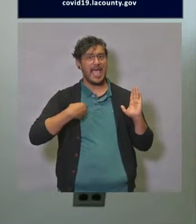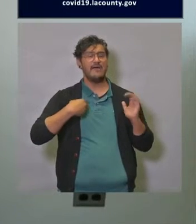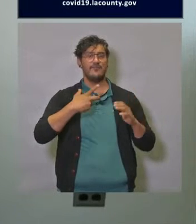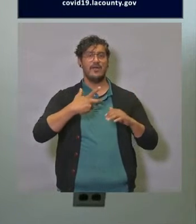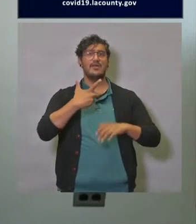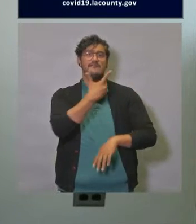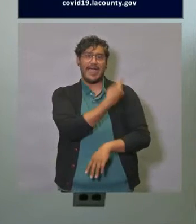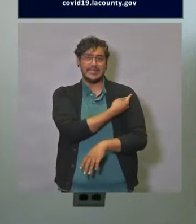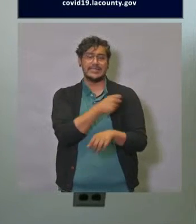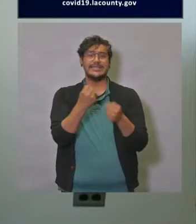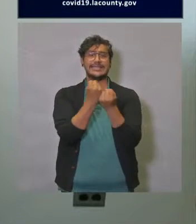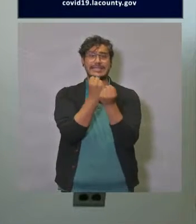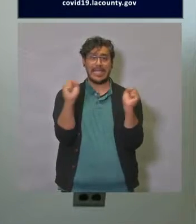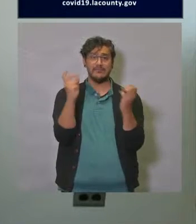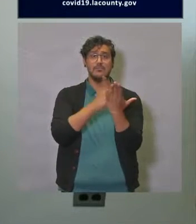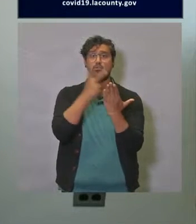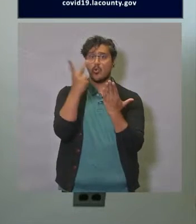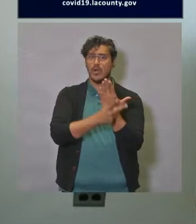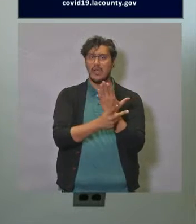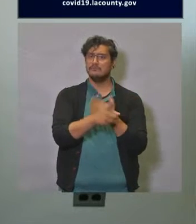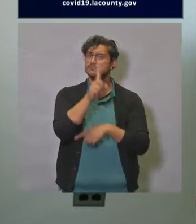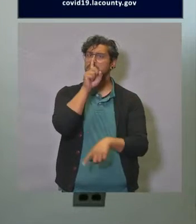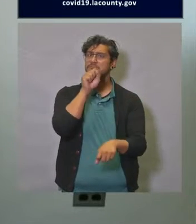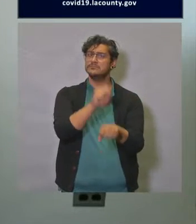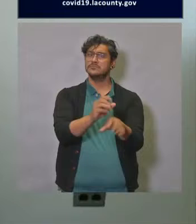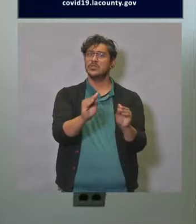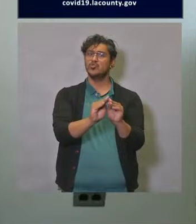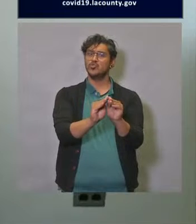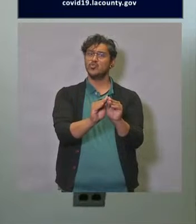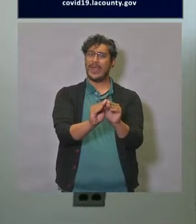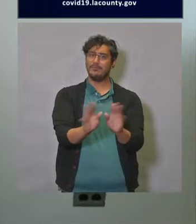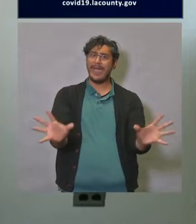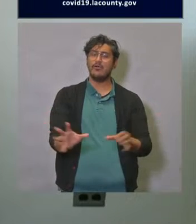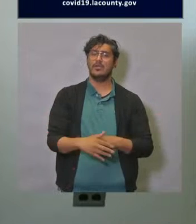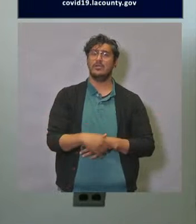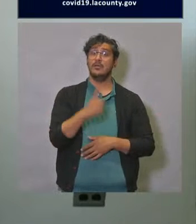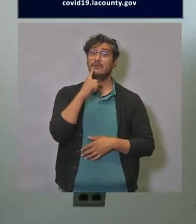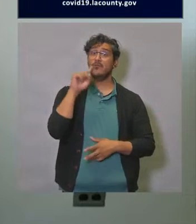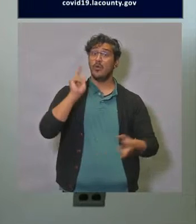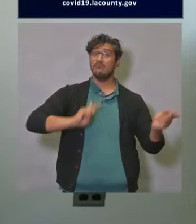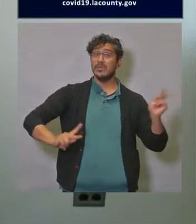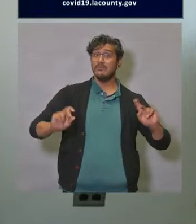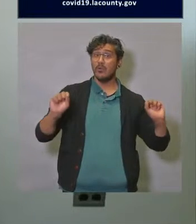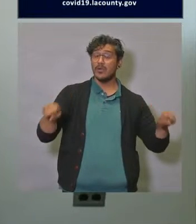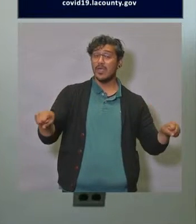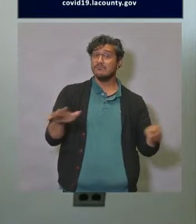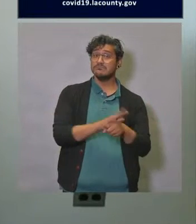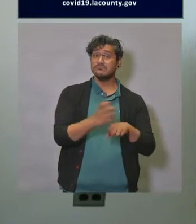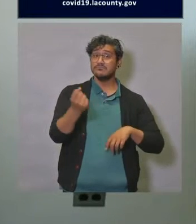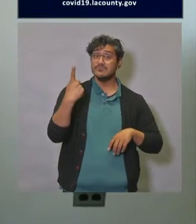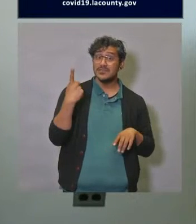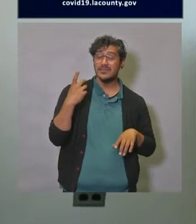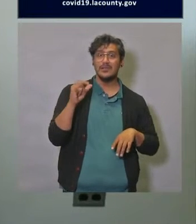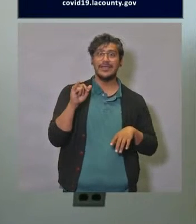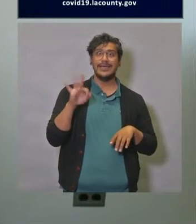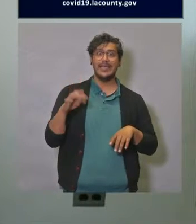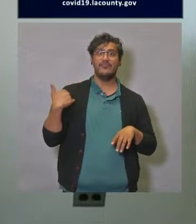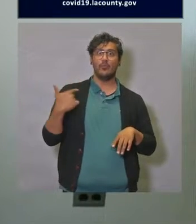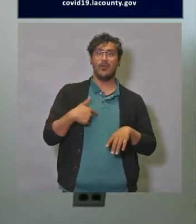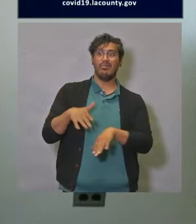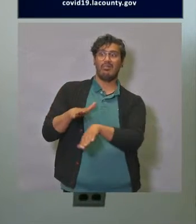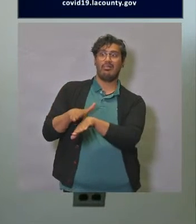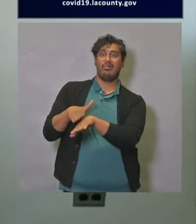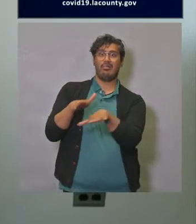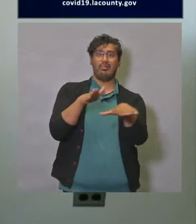that's really 100% transparent, so that people can understand that when there are flags that get raised around